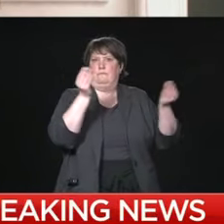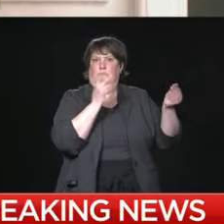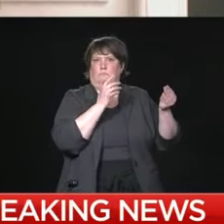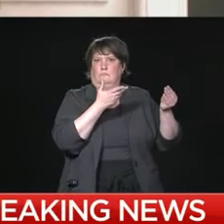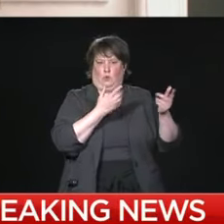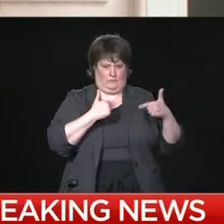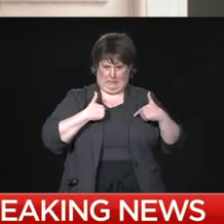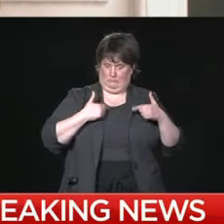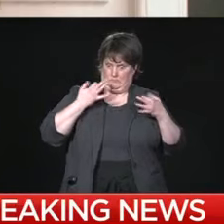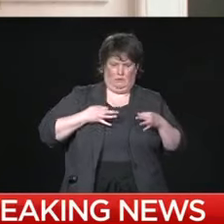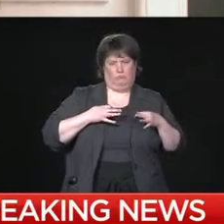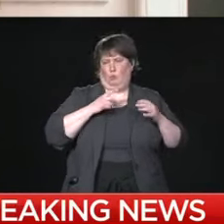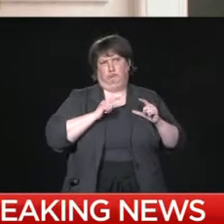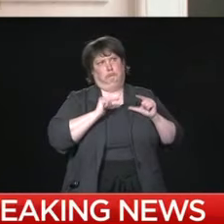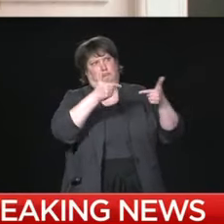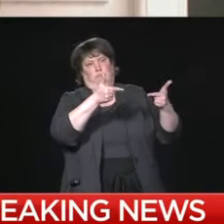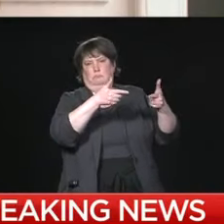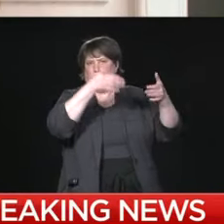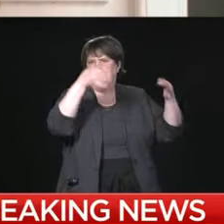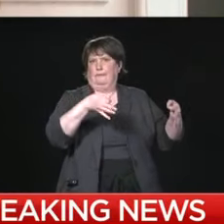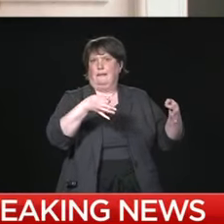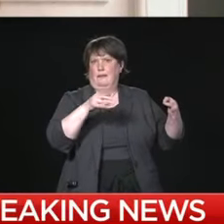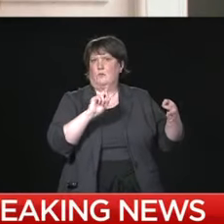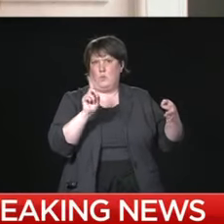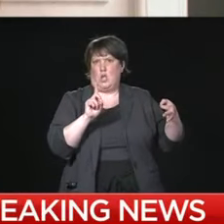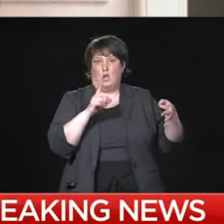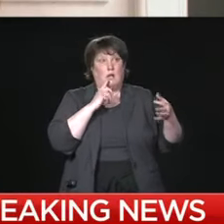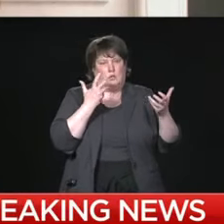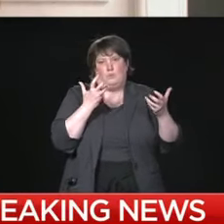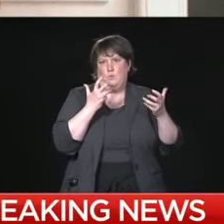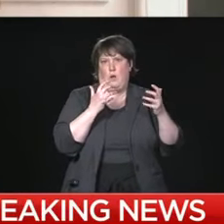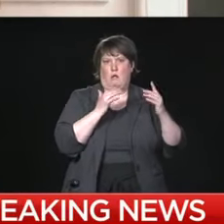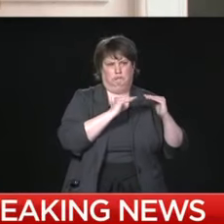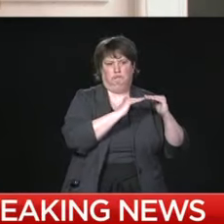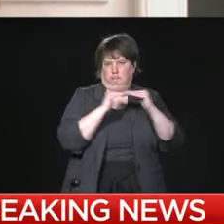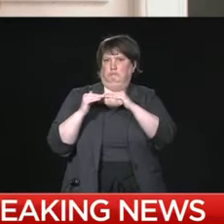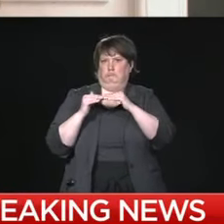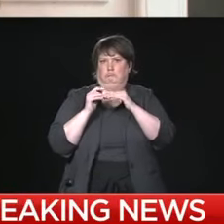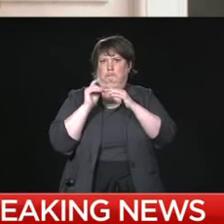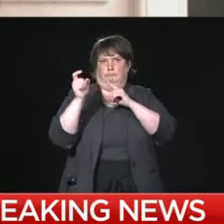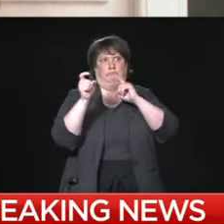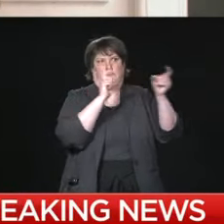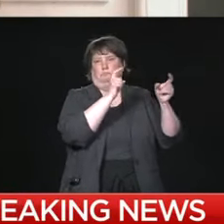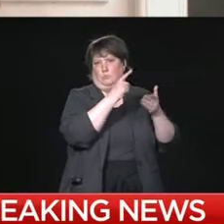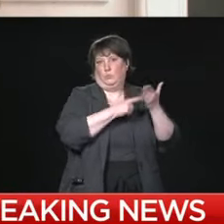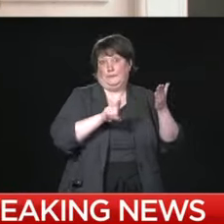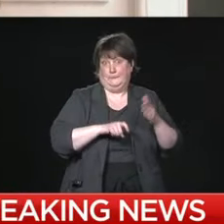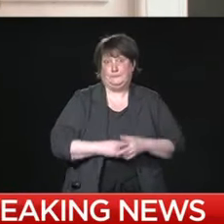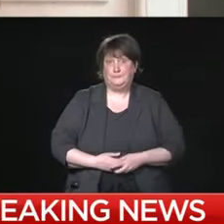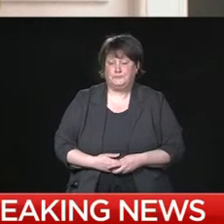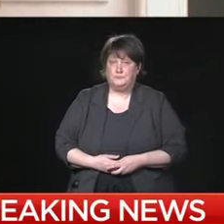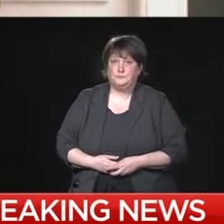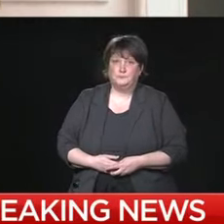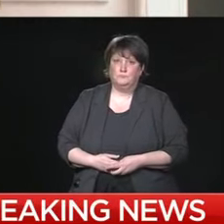medical experts in terms of how to ensure that everyone, everywhere, has the equipment they need.